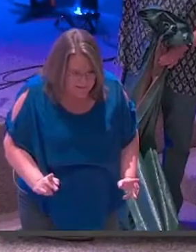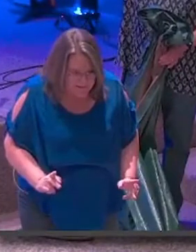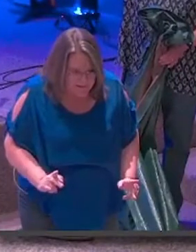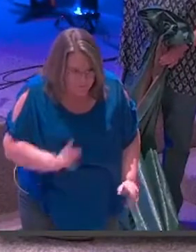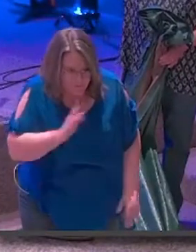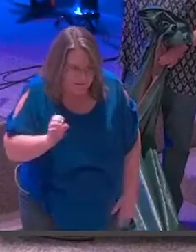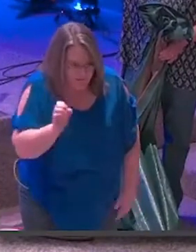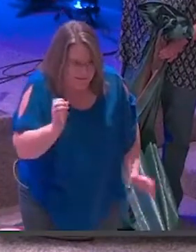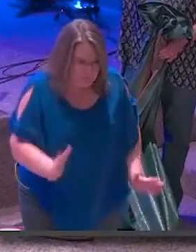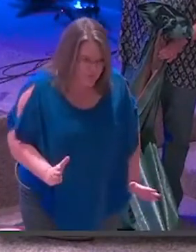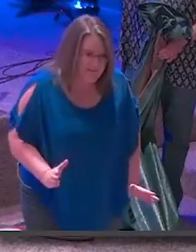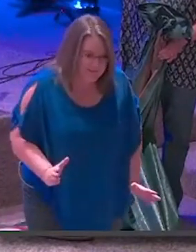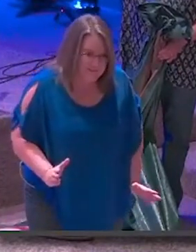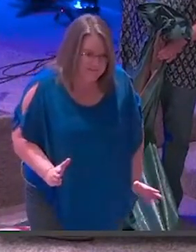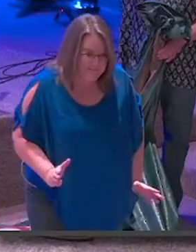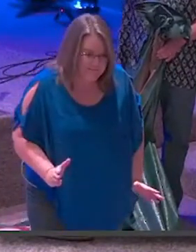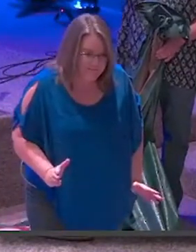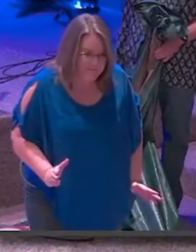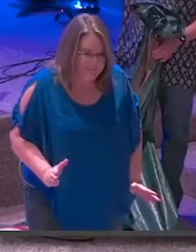evangelist.